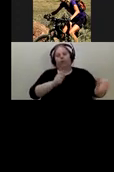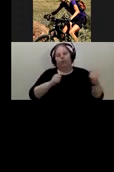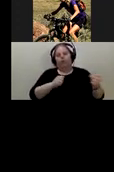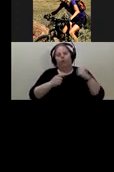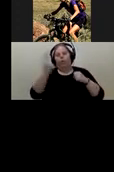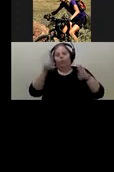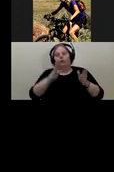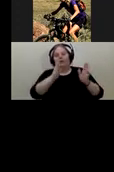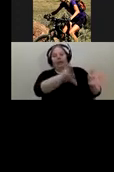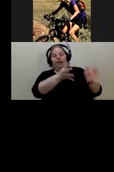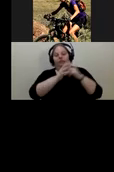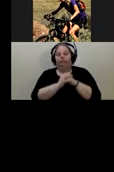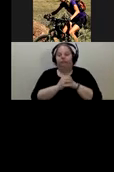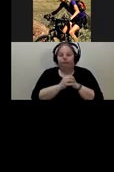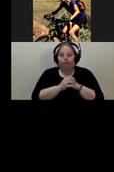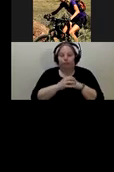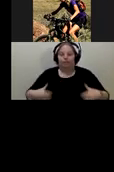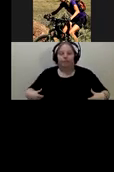leave it alone. Pull the lever.